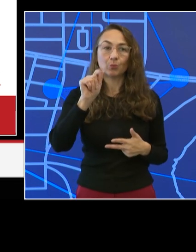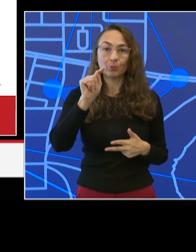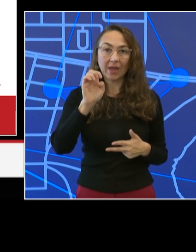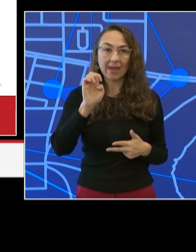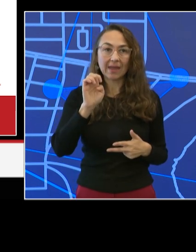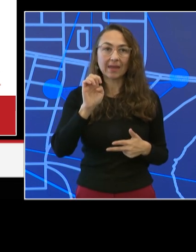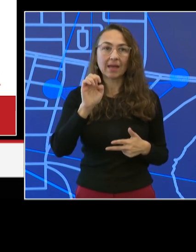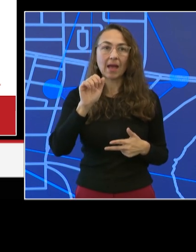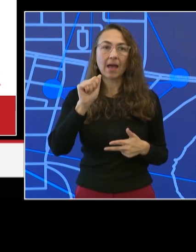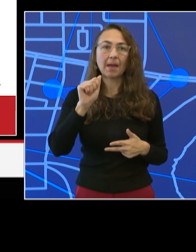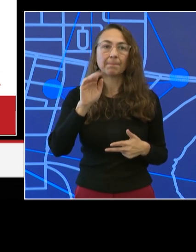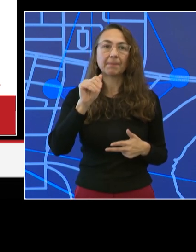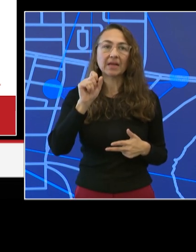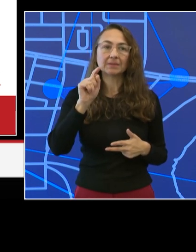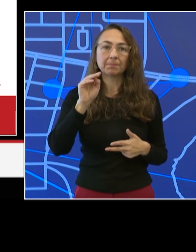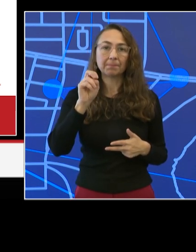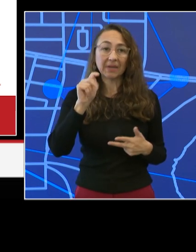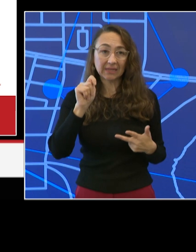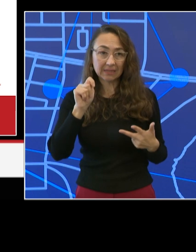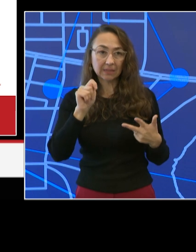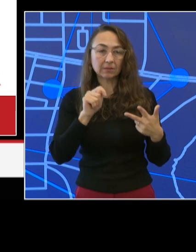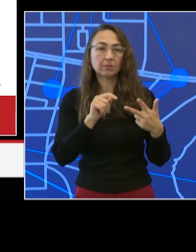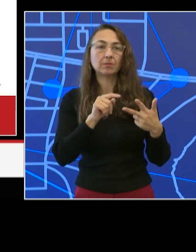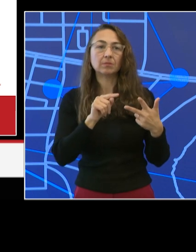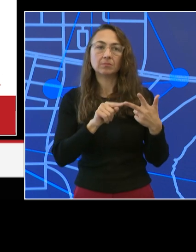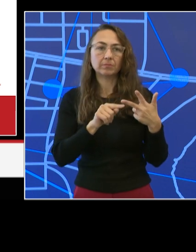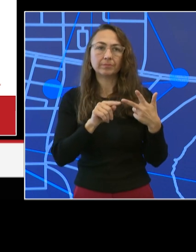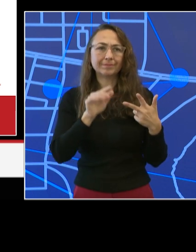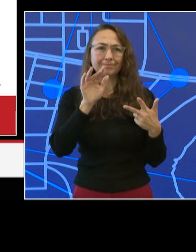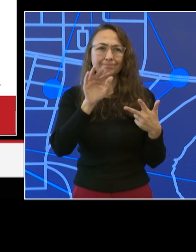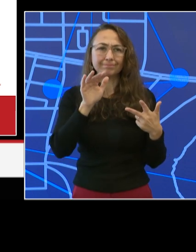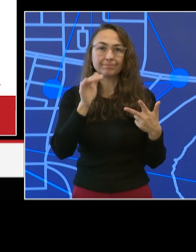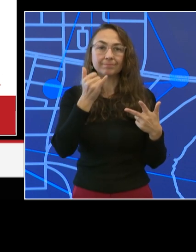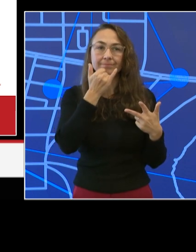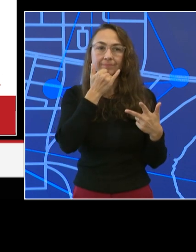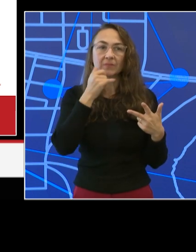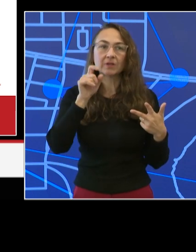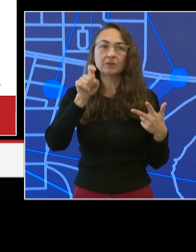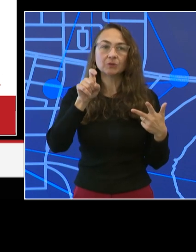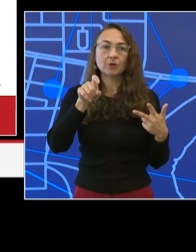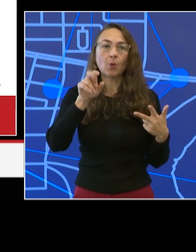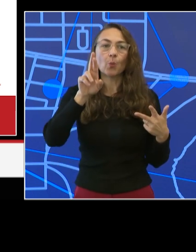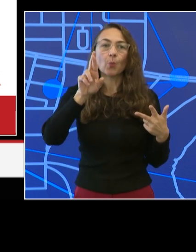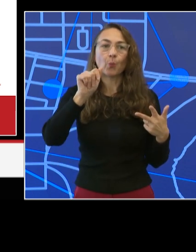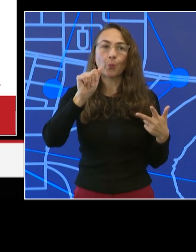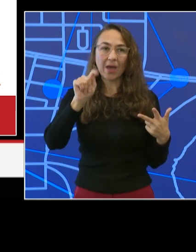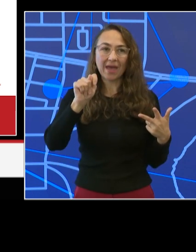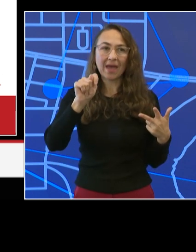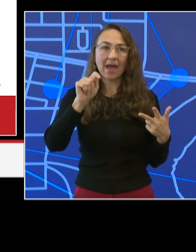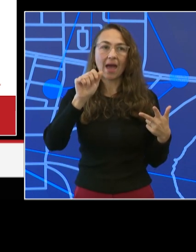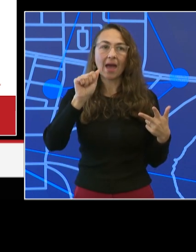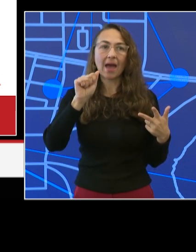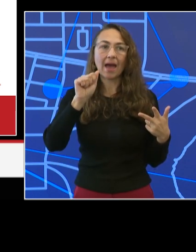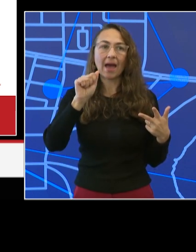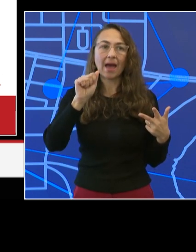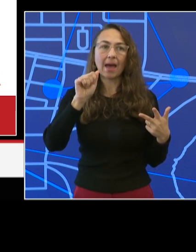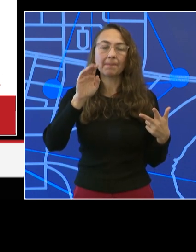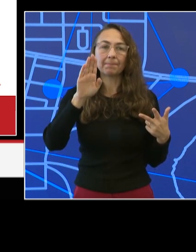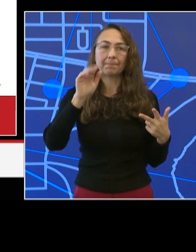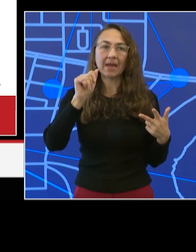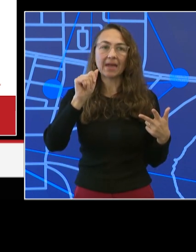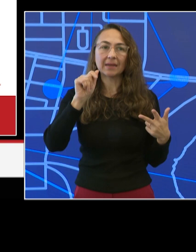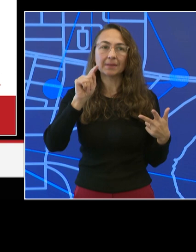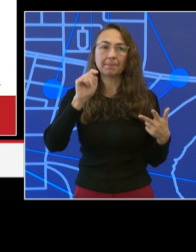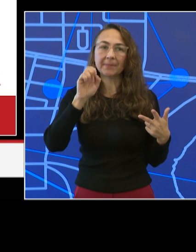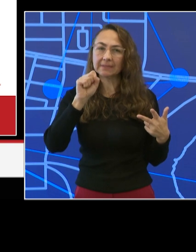doing our parking enforcement. We have for-hire vehicles out with us, with DOB.